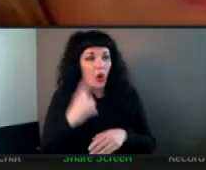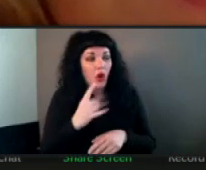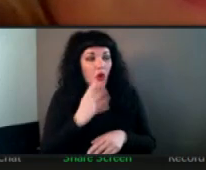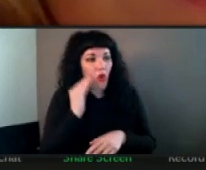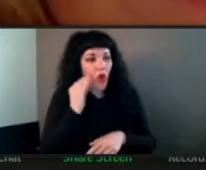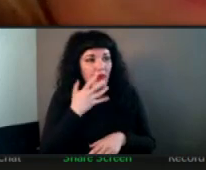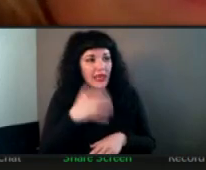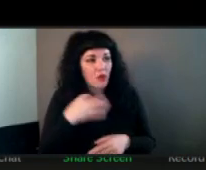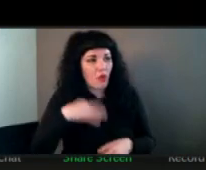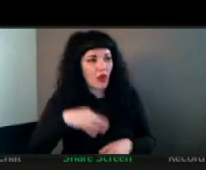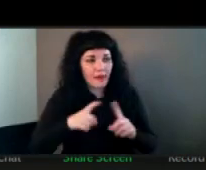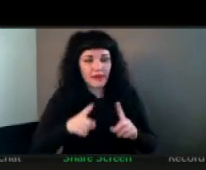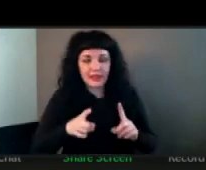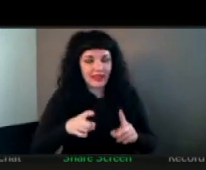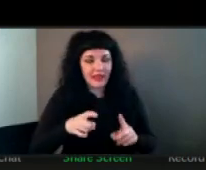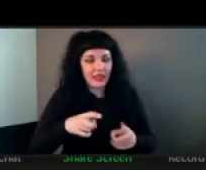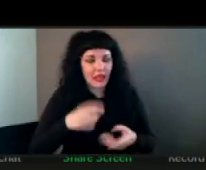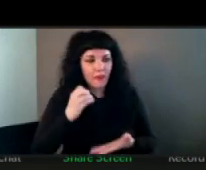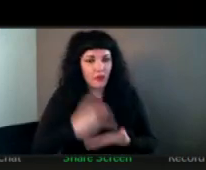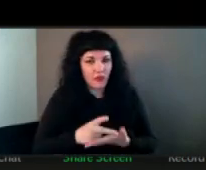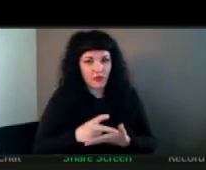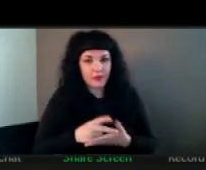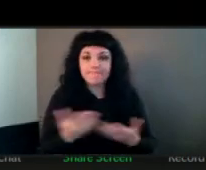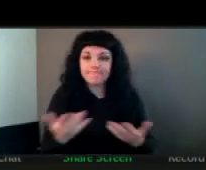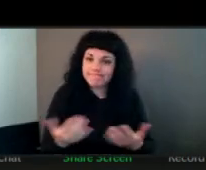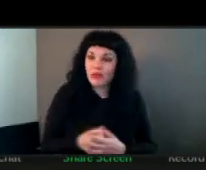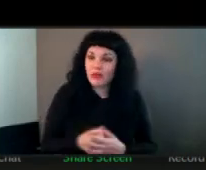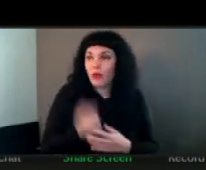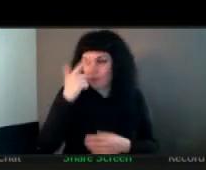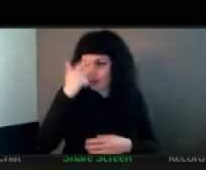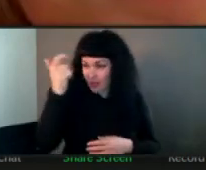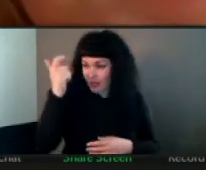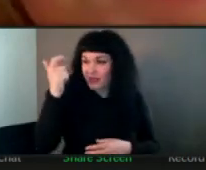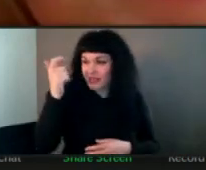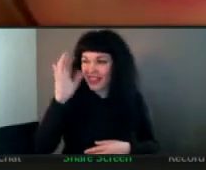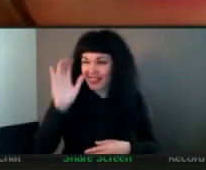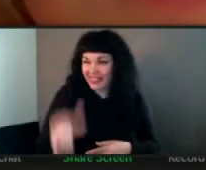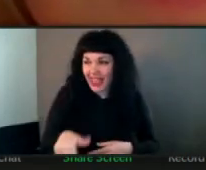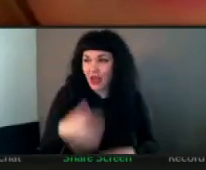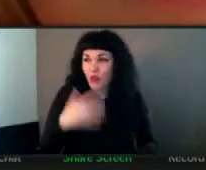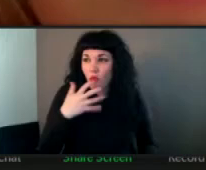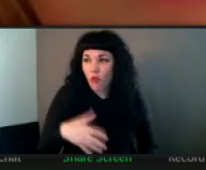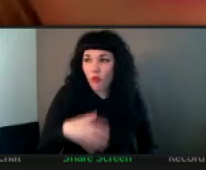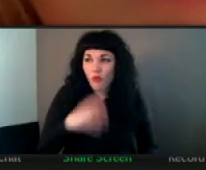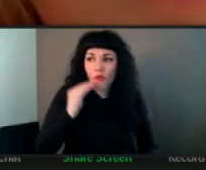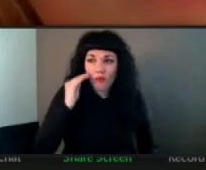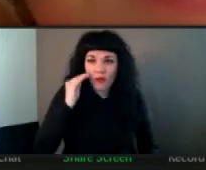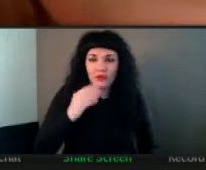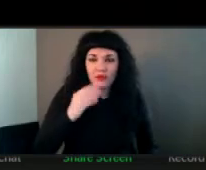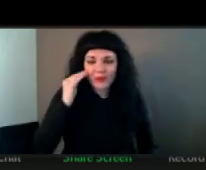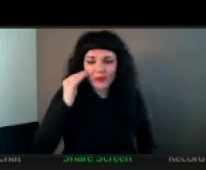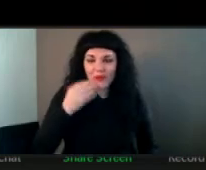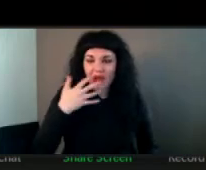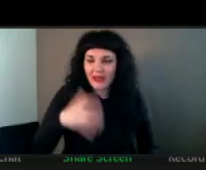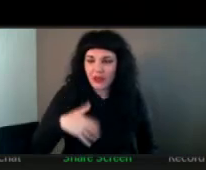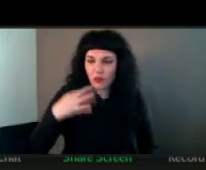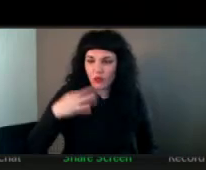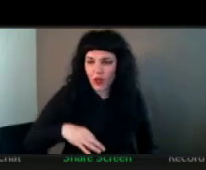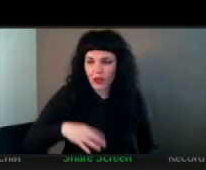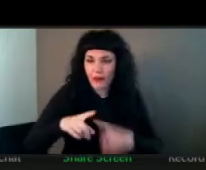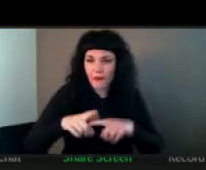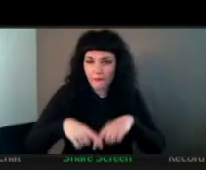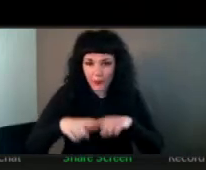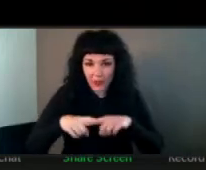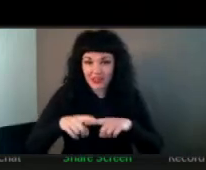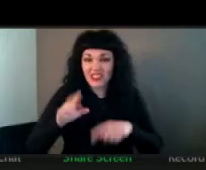So because it's based on your taxes, right, it has to be that 110%. So whatever happens when